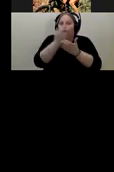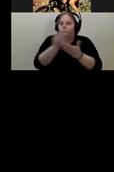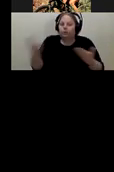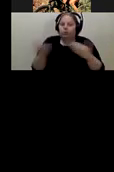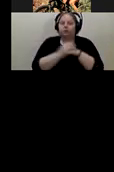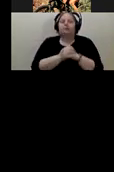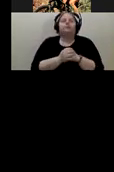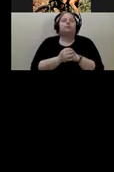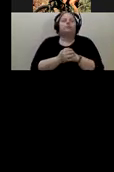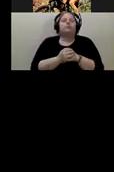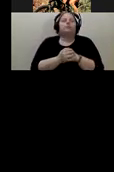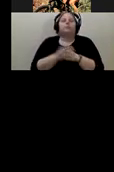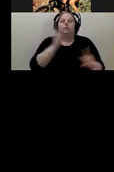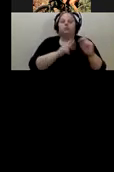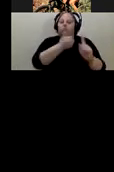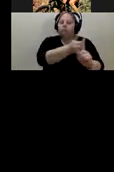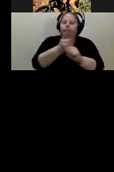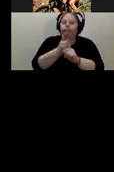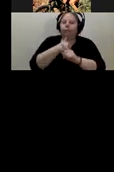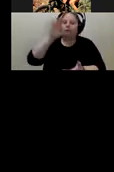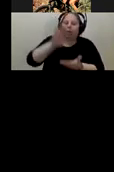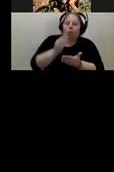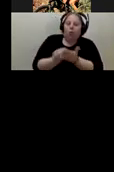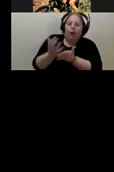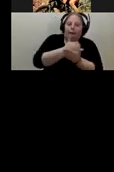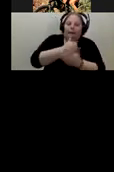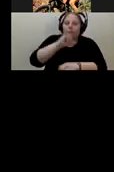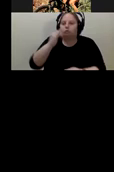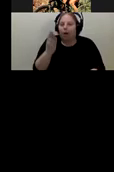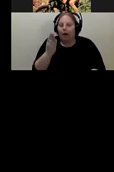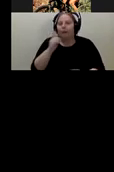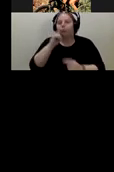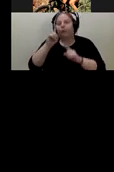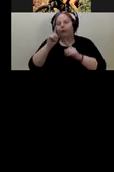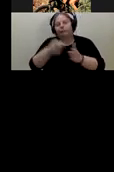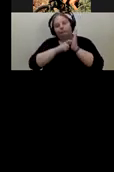happening with people who have low income jobs who have to go into work,